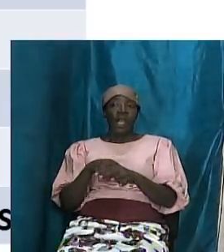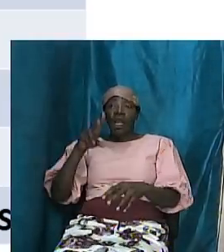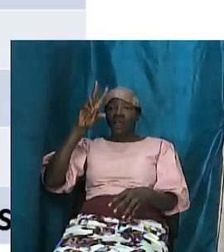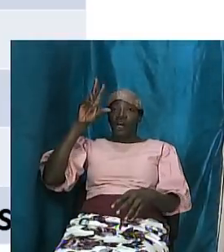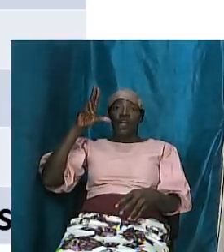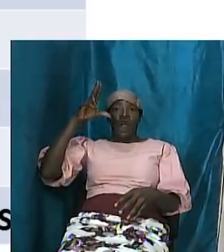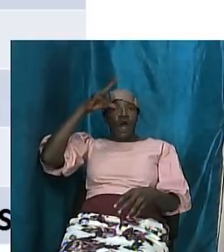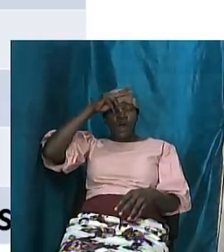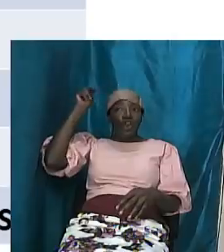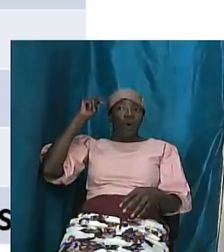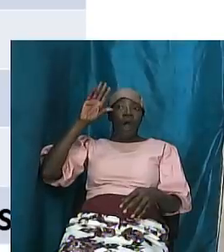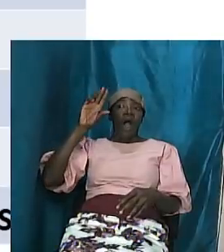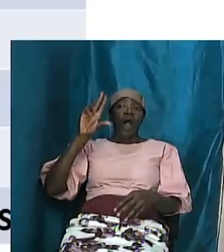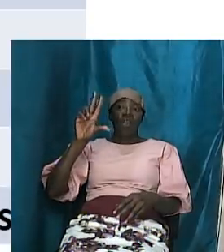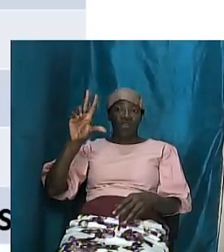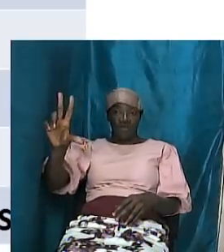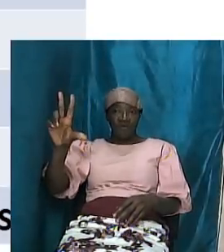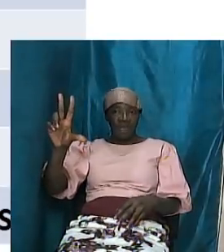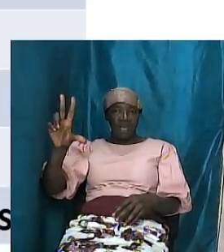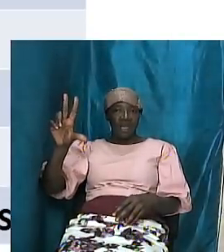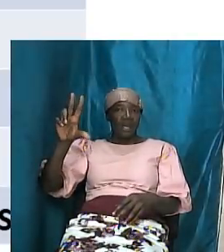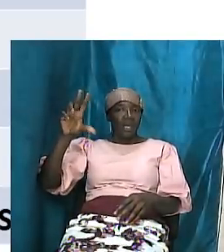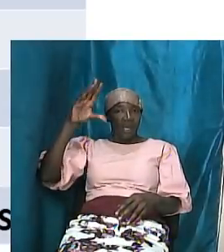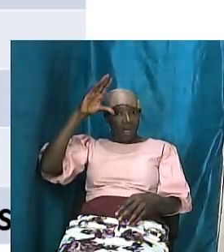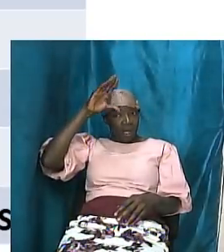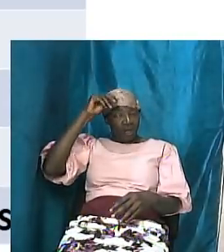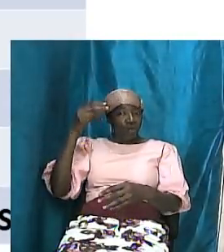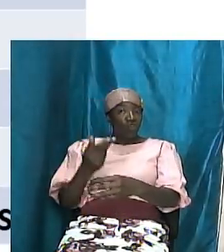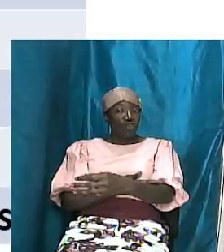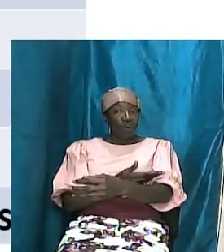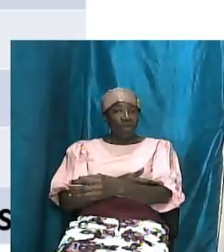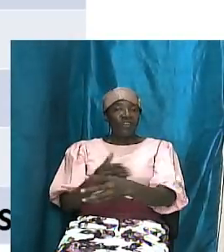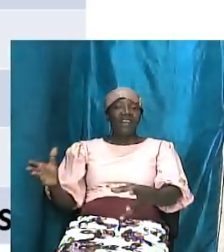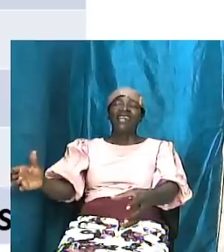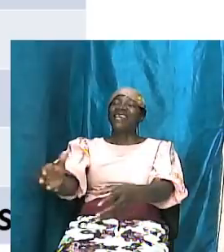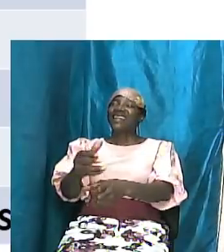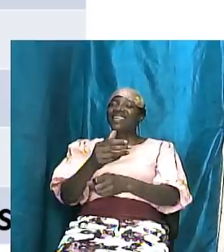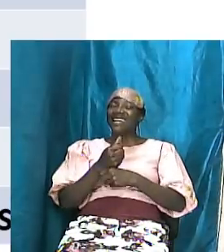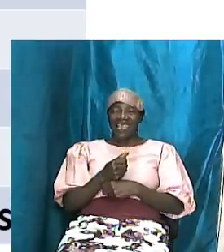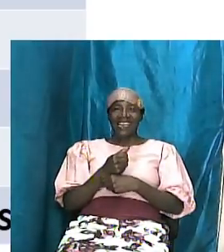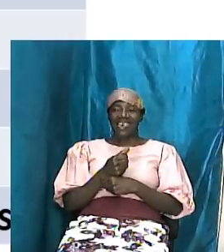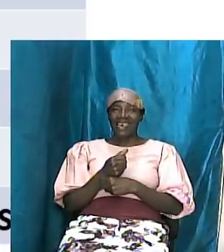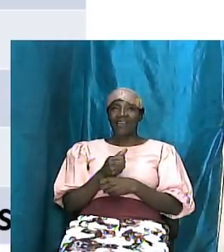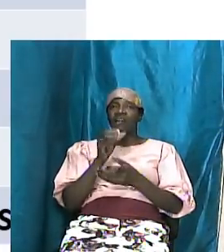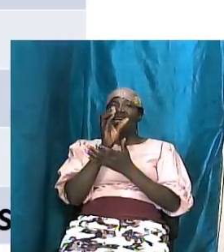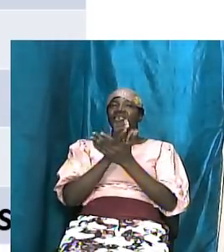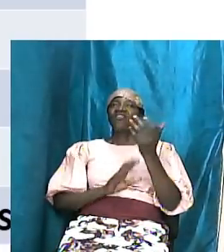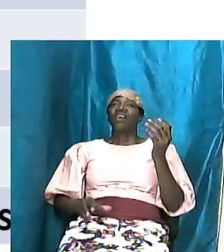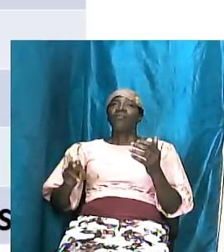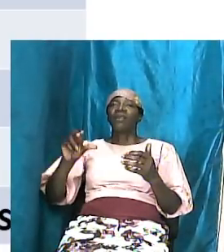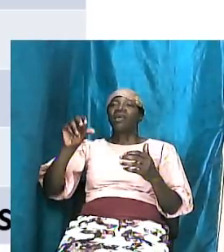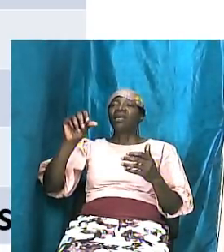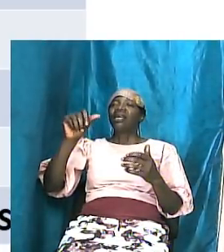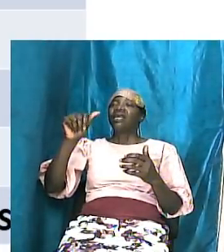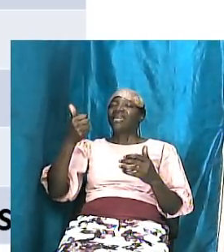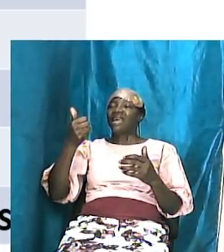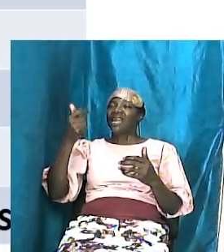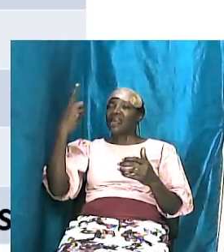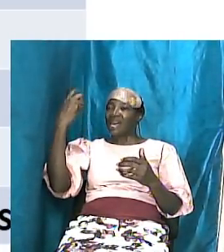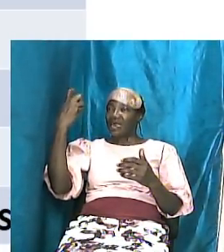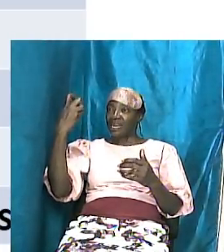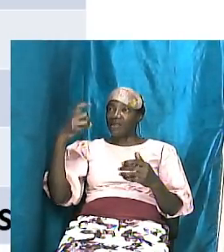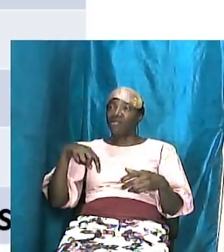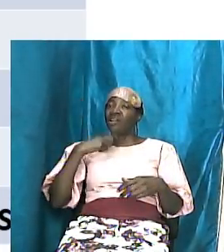and Japheth, who are the sons of Noah, they now took it up from there. And chapters 10 and 11 tells us how they,